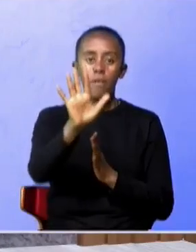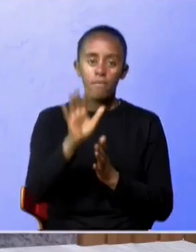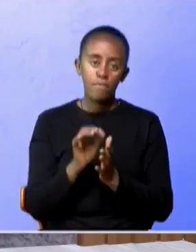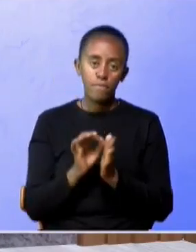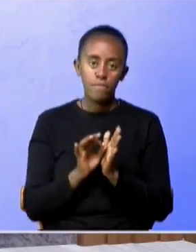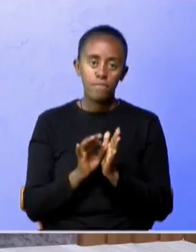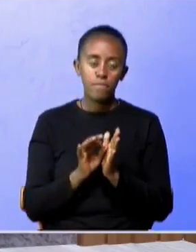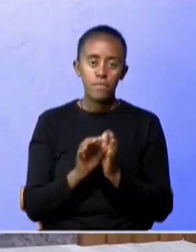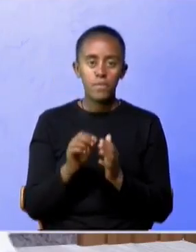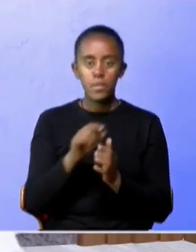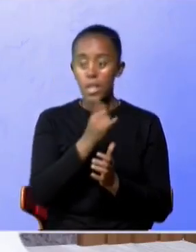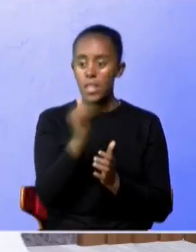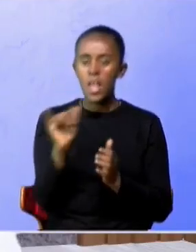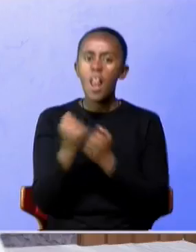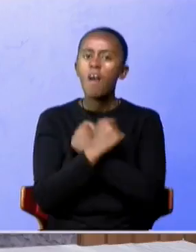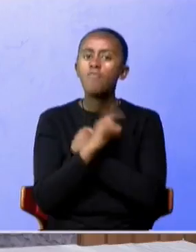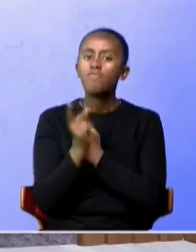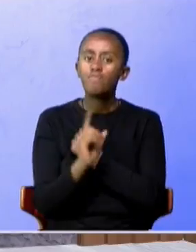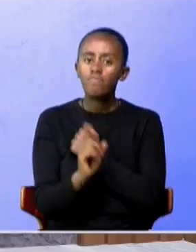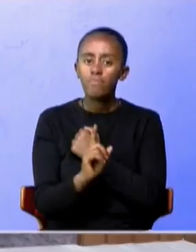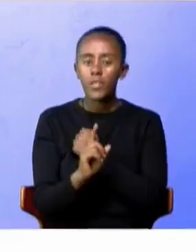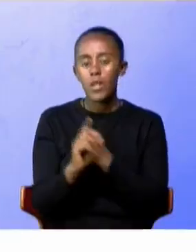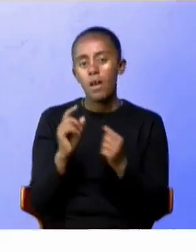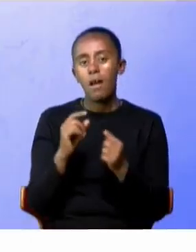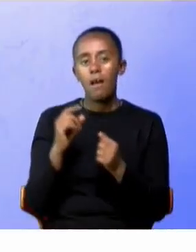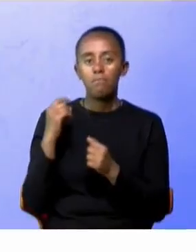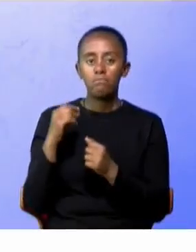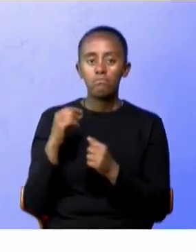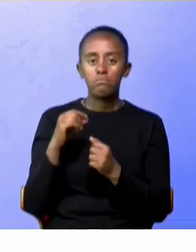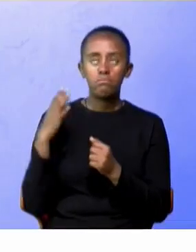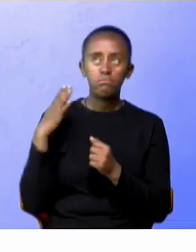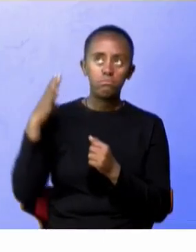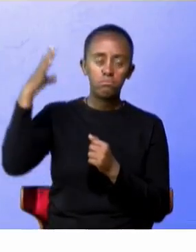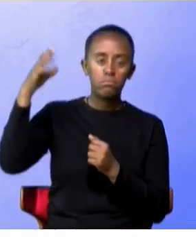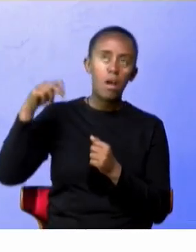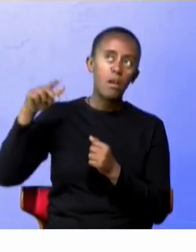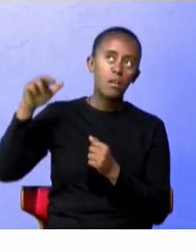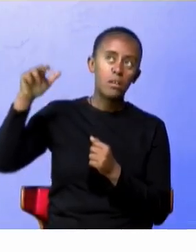love what? Hiking. They love